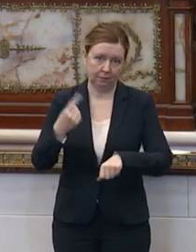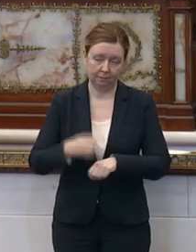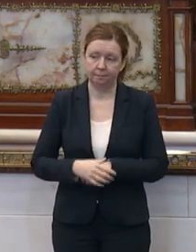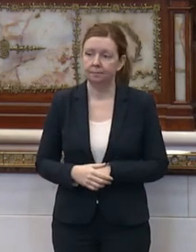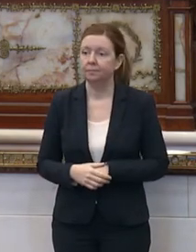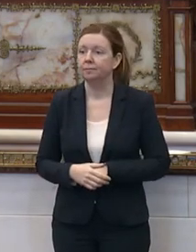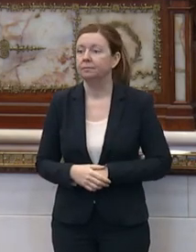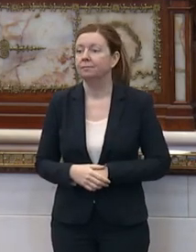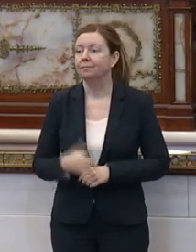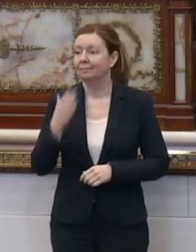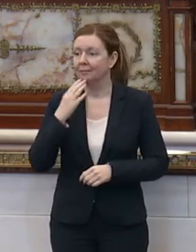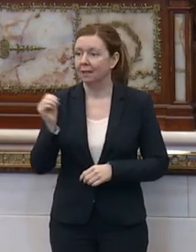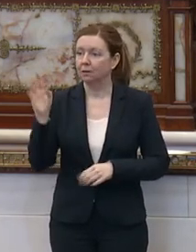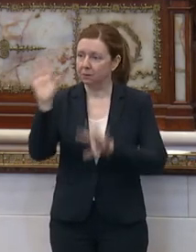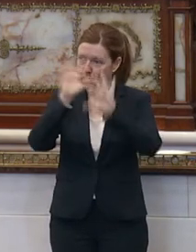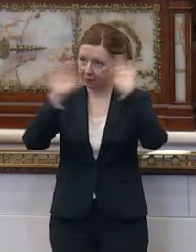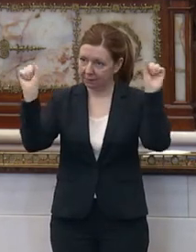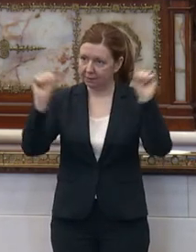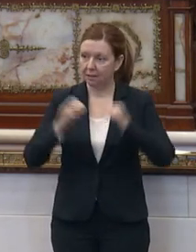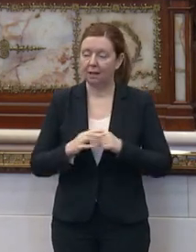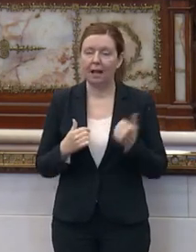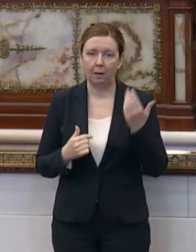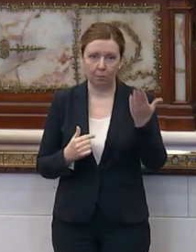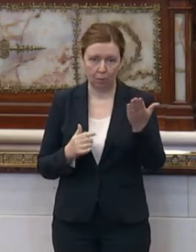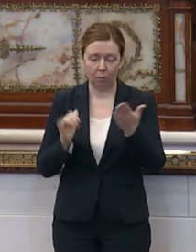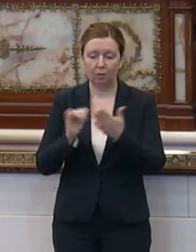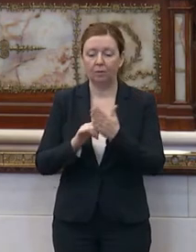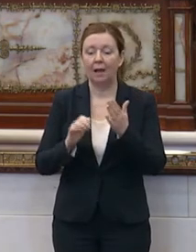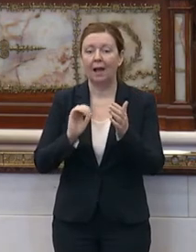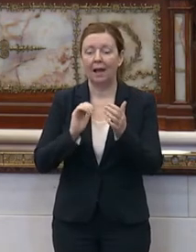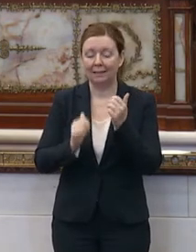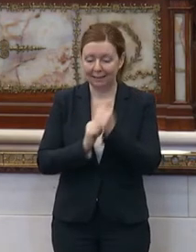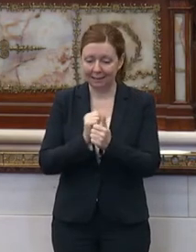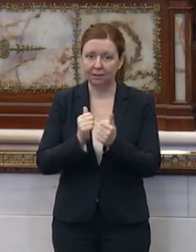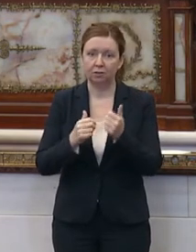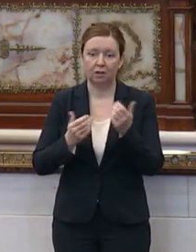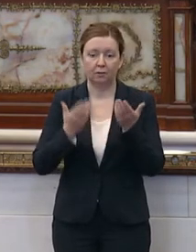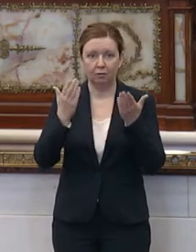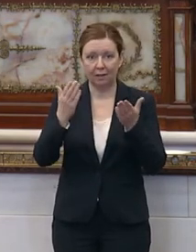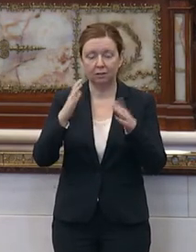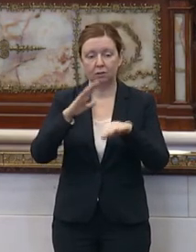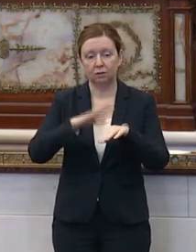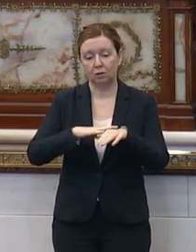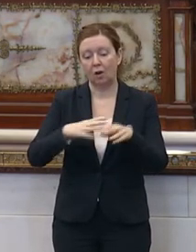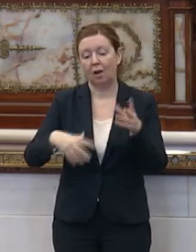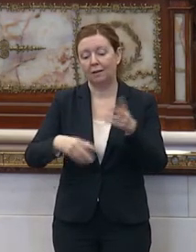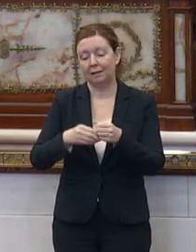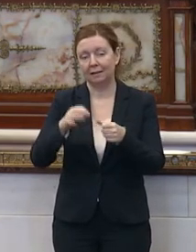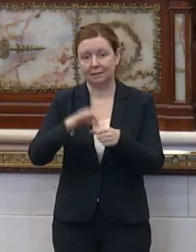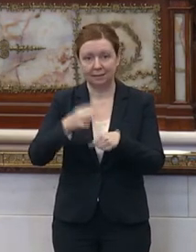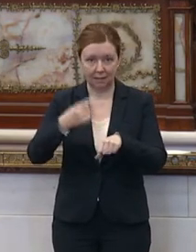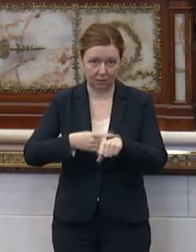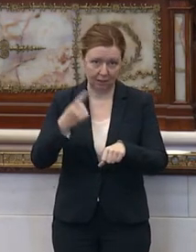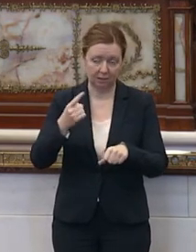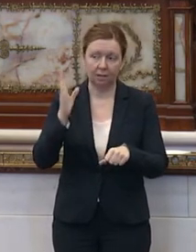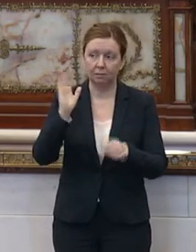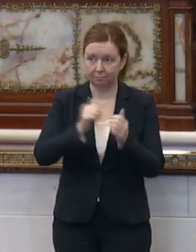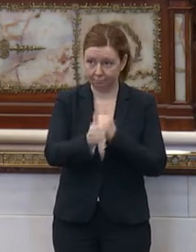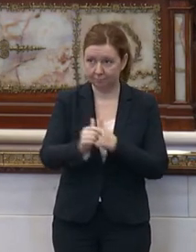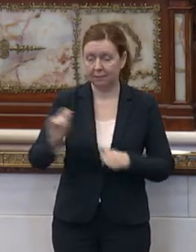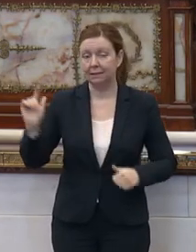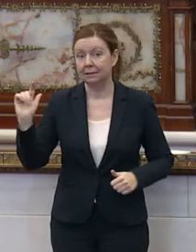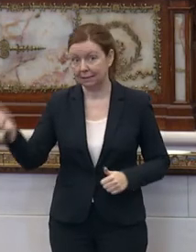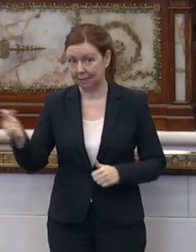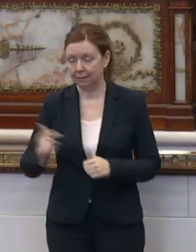today. Thank you, Mr. President. I move the adoption of each of the resolutions on the resolution consent agenda.